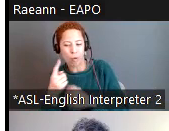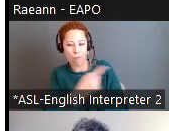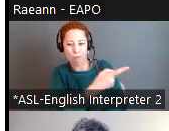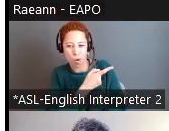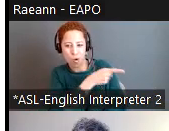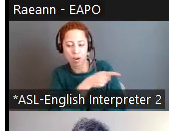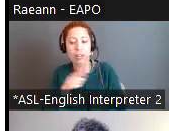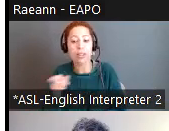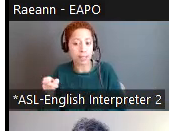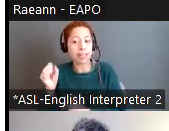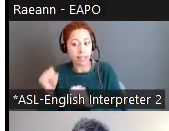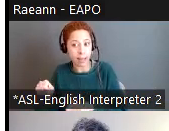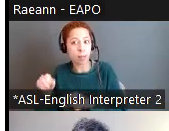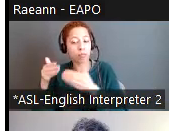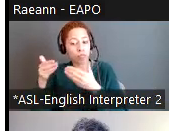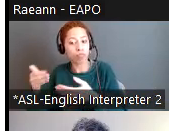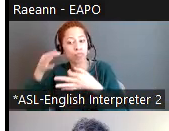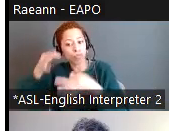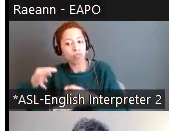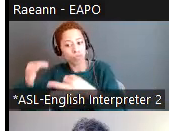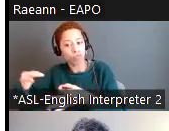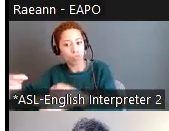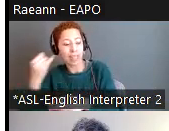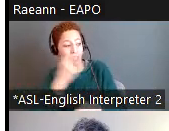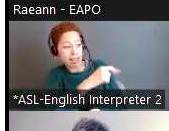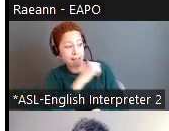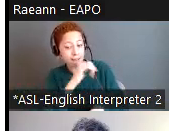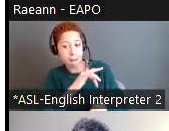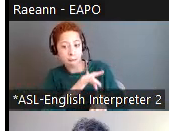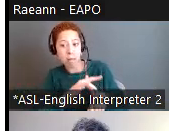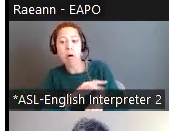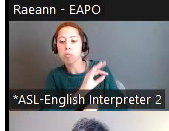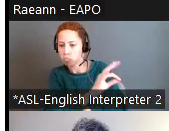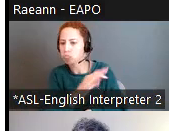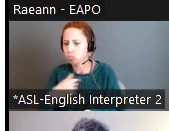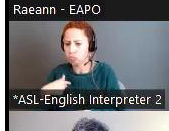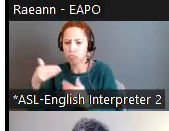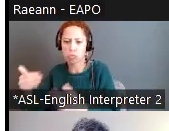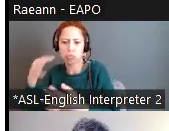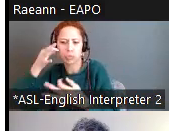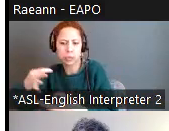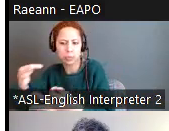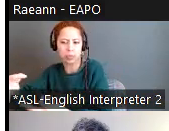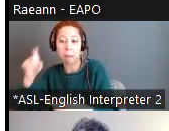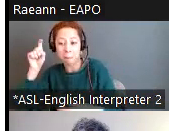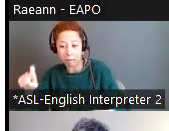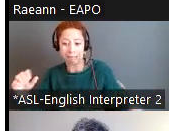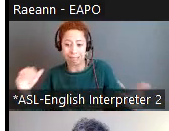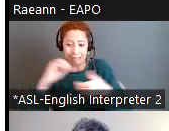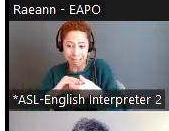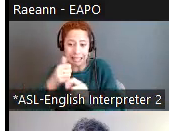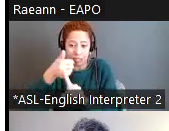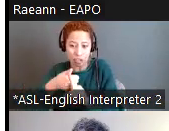acting and making decisions if the other one is unavailable at that time. So they're not restricted, not forced to work together every